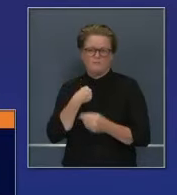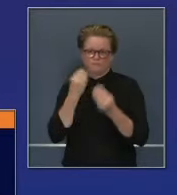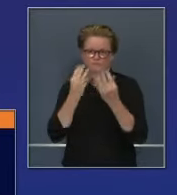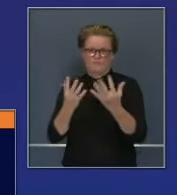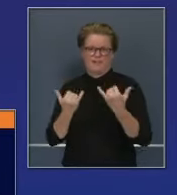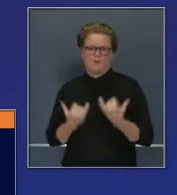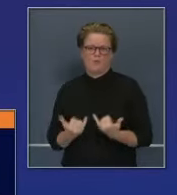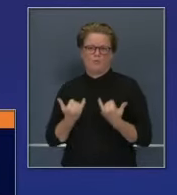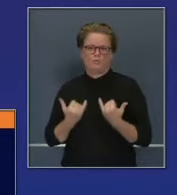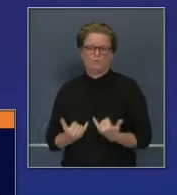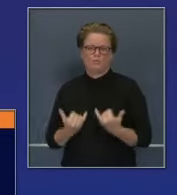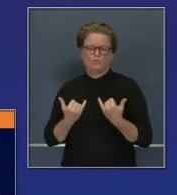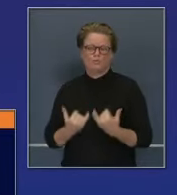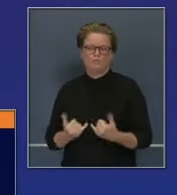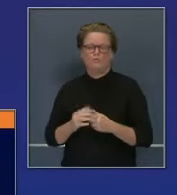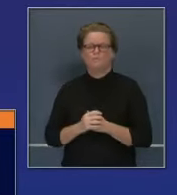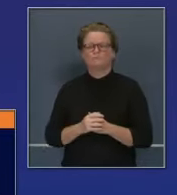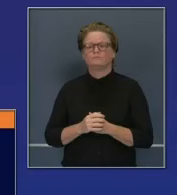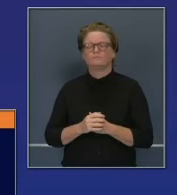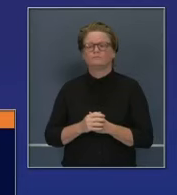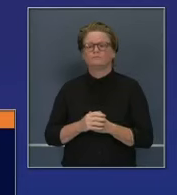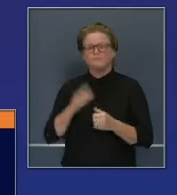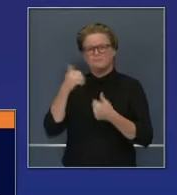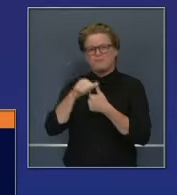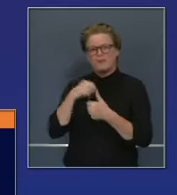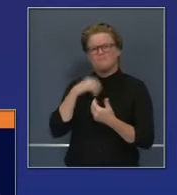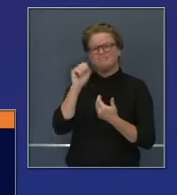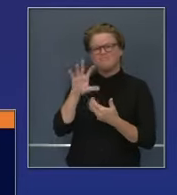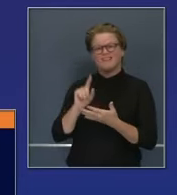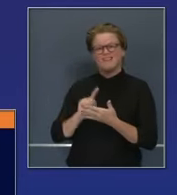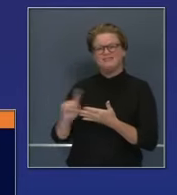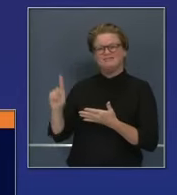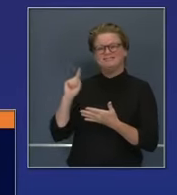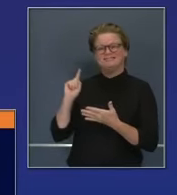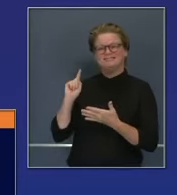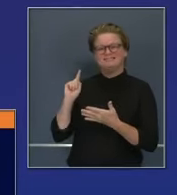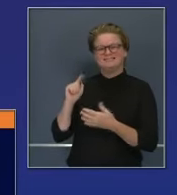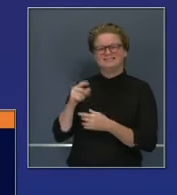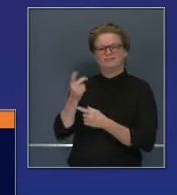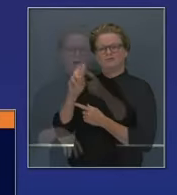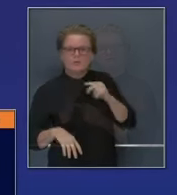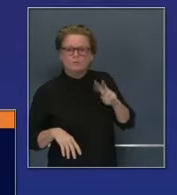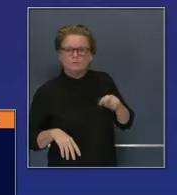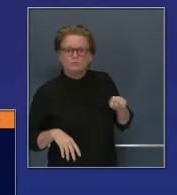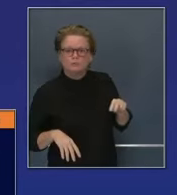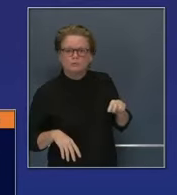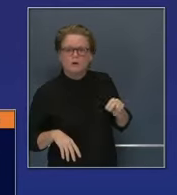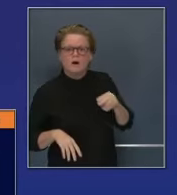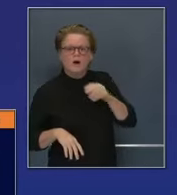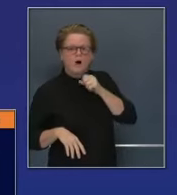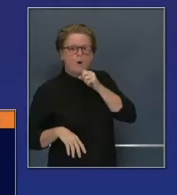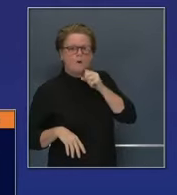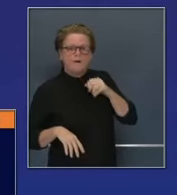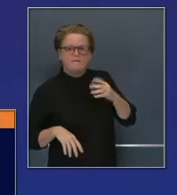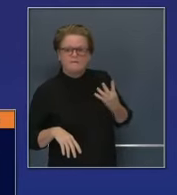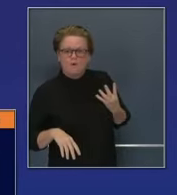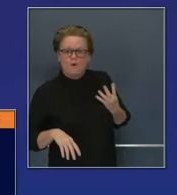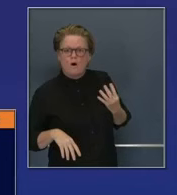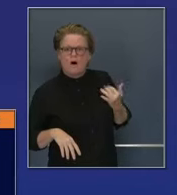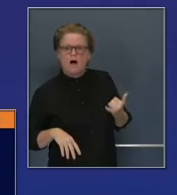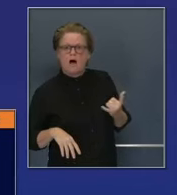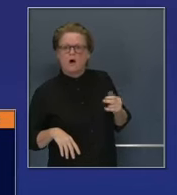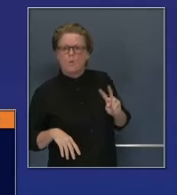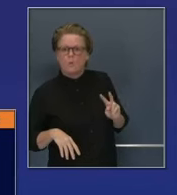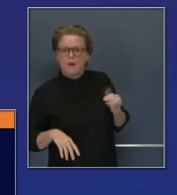are pulling what he calls an emergency brake on California's COVID-19 pandemic response. What that means is that 40 of California's